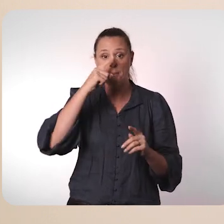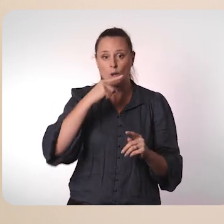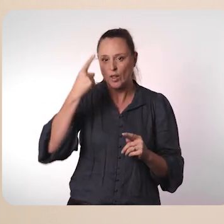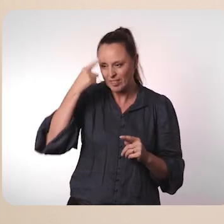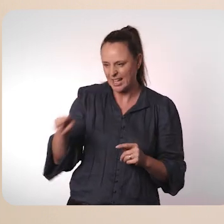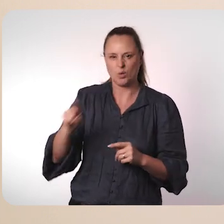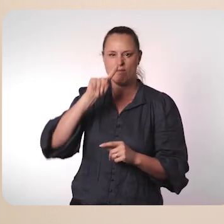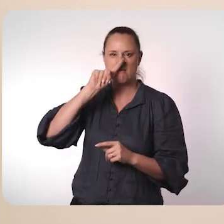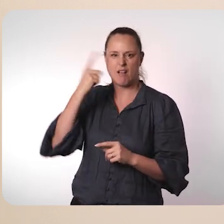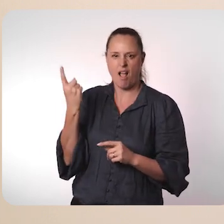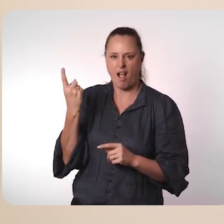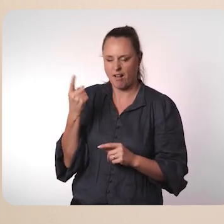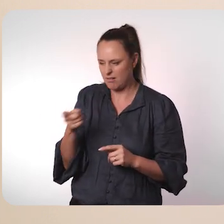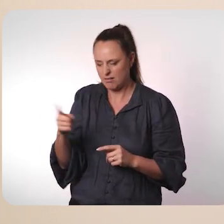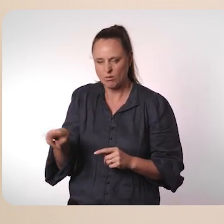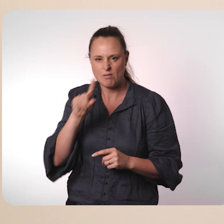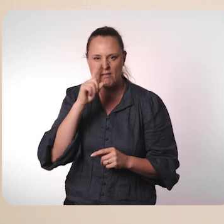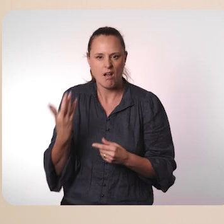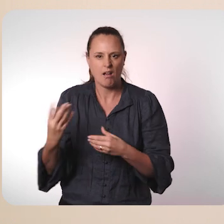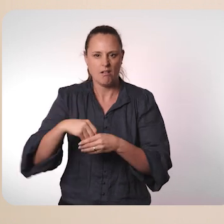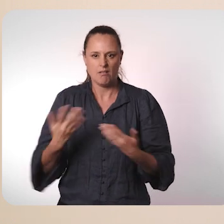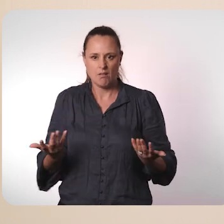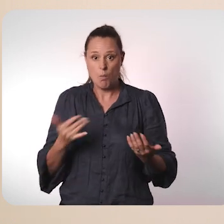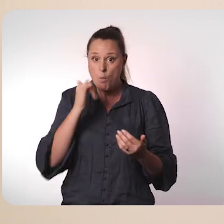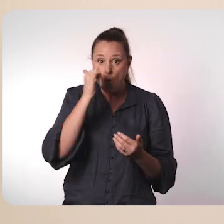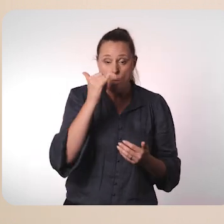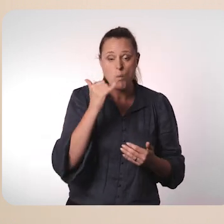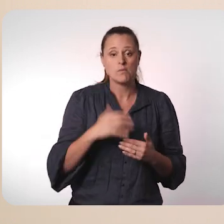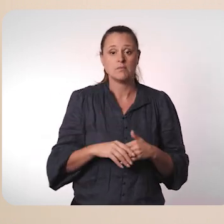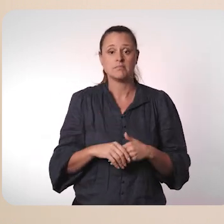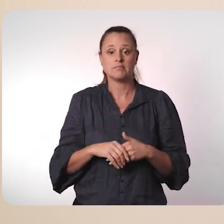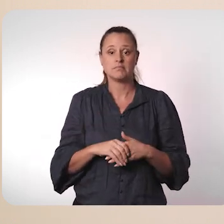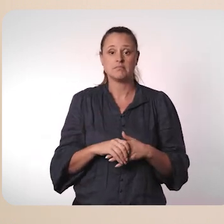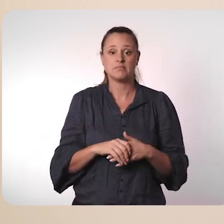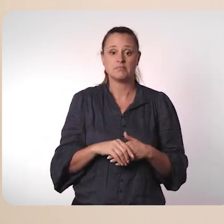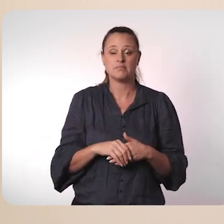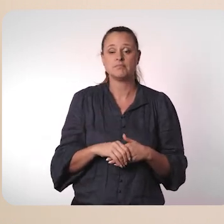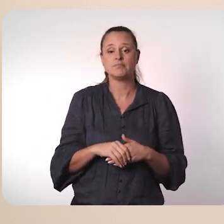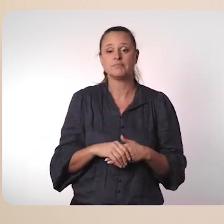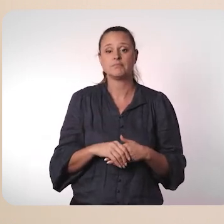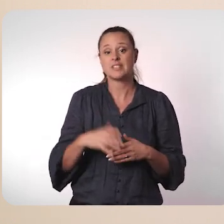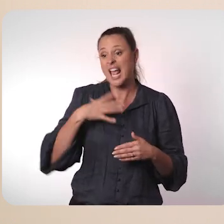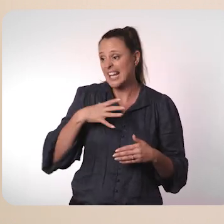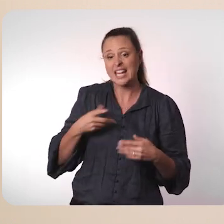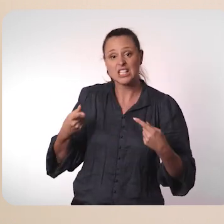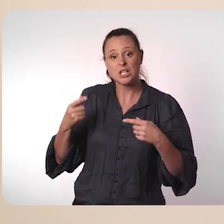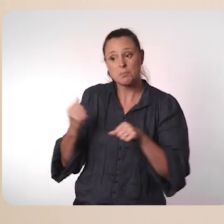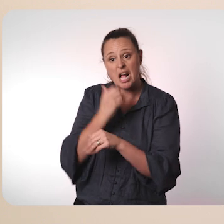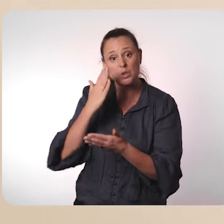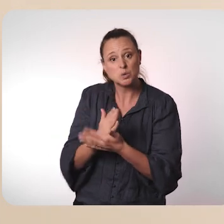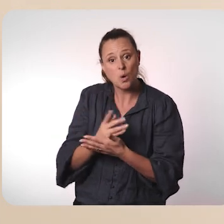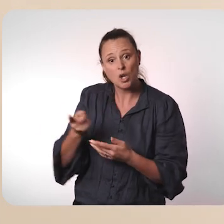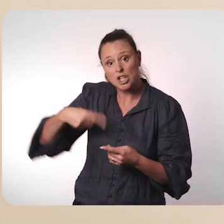capacity, and to make sure that children who have disabilities are considered and the voice of the child is heard and